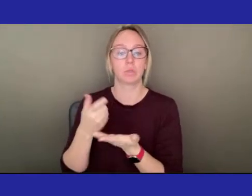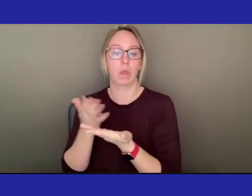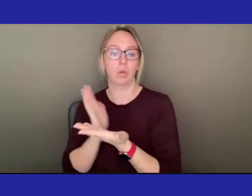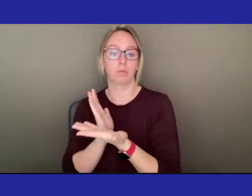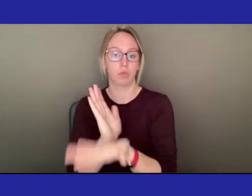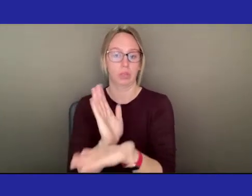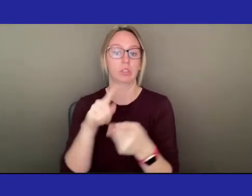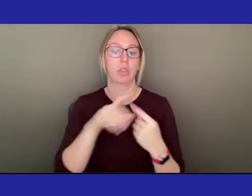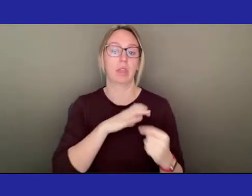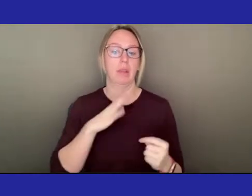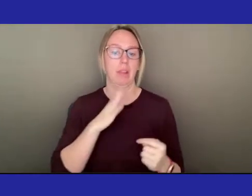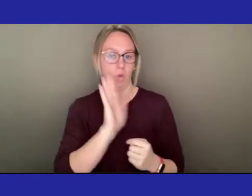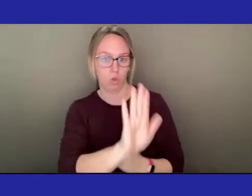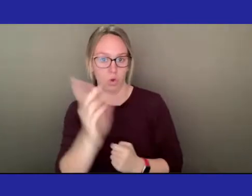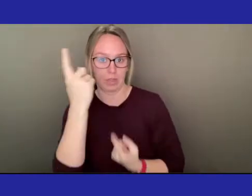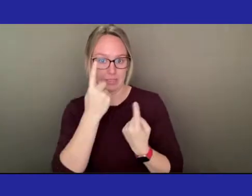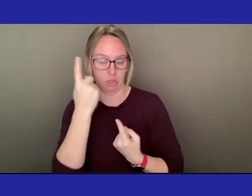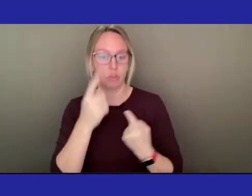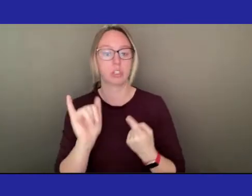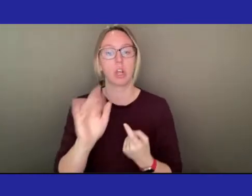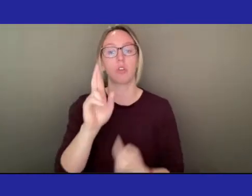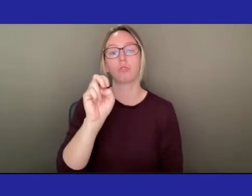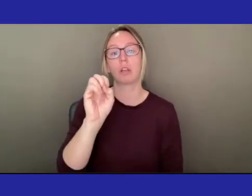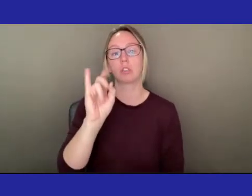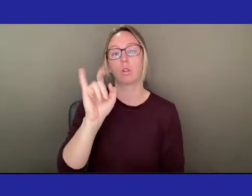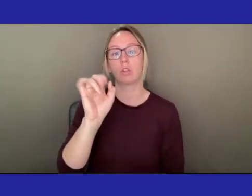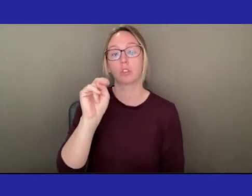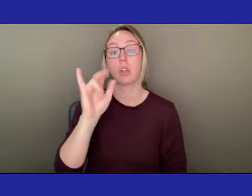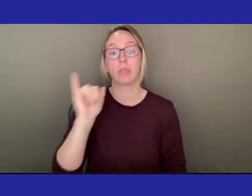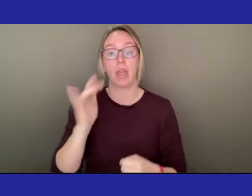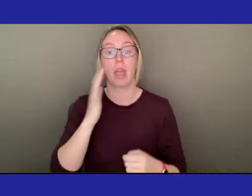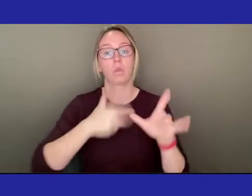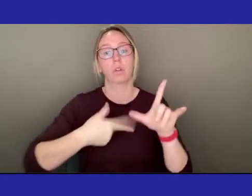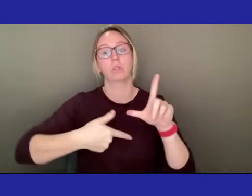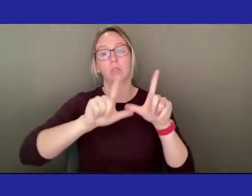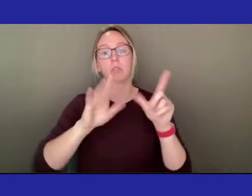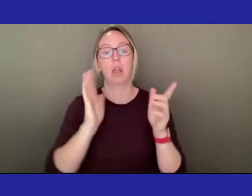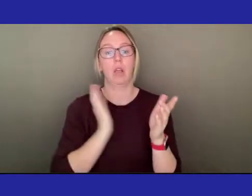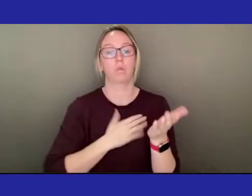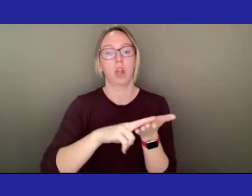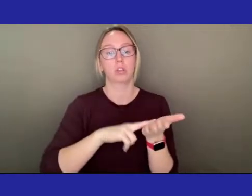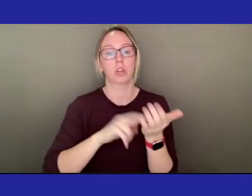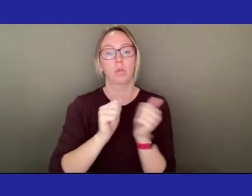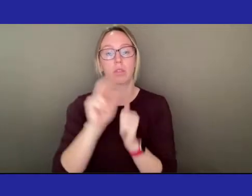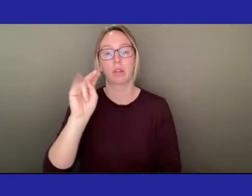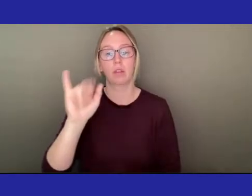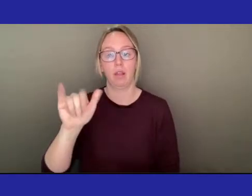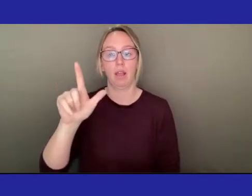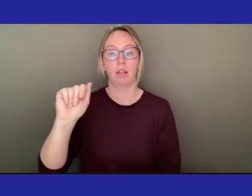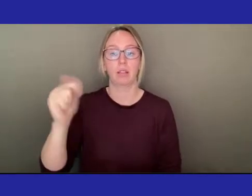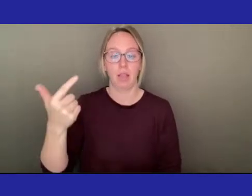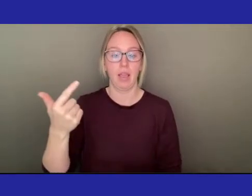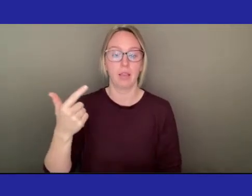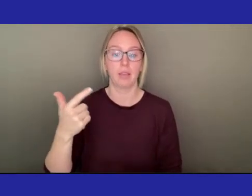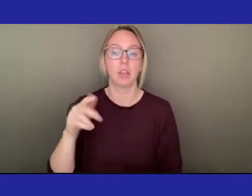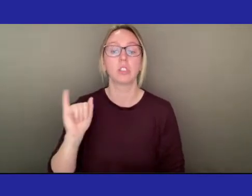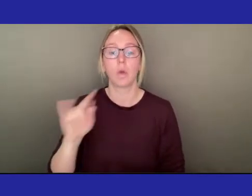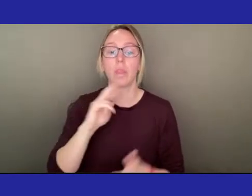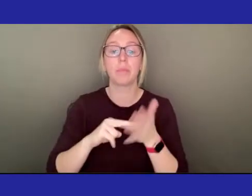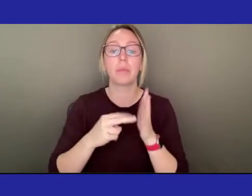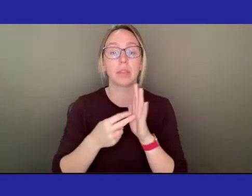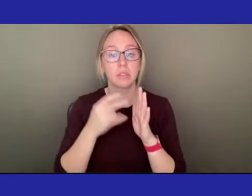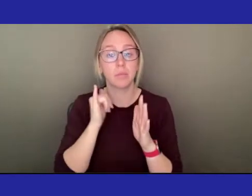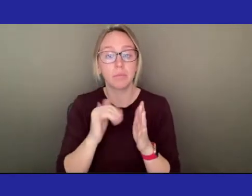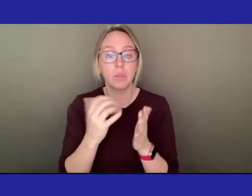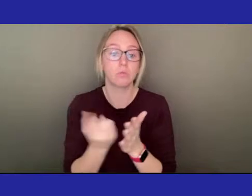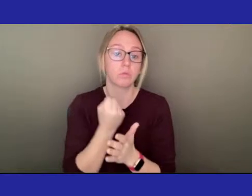resolution that would be renewing our contract with NILAG. So this is authorizing New York City Health and Hospitals Corporation to enter